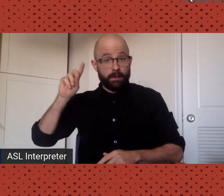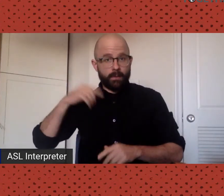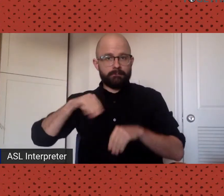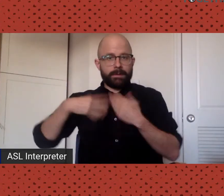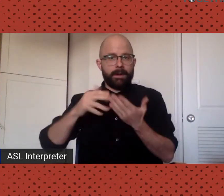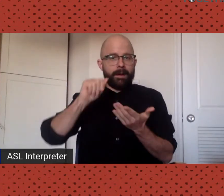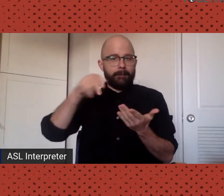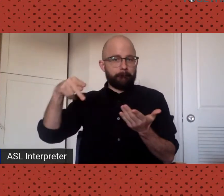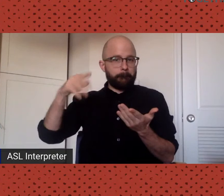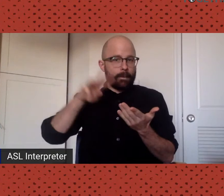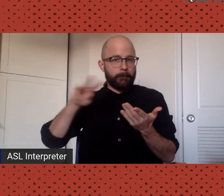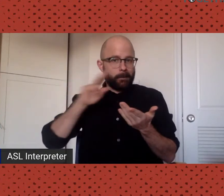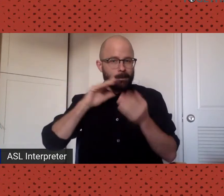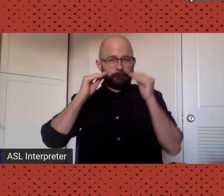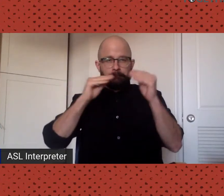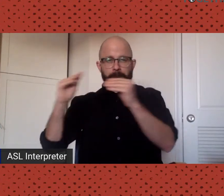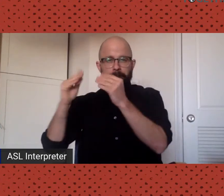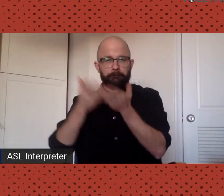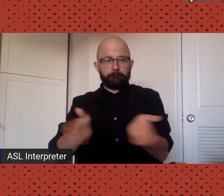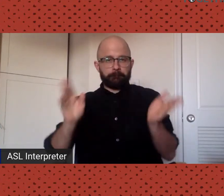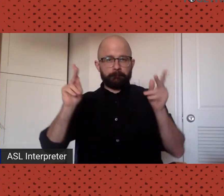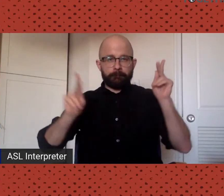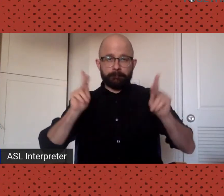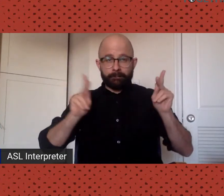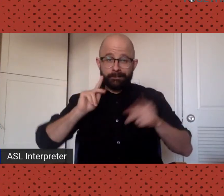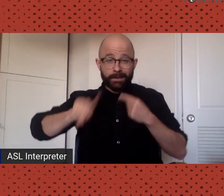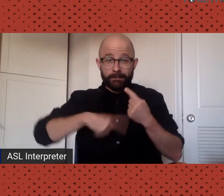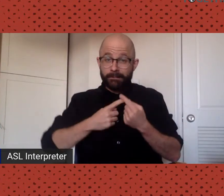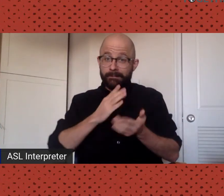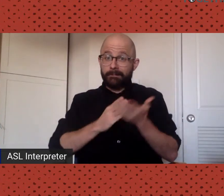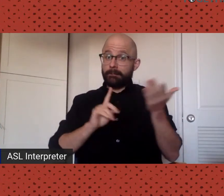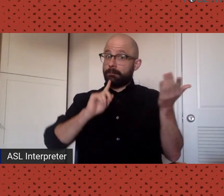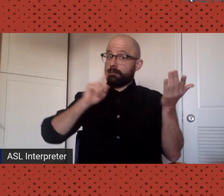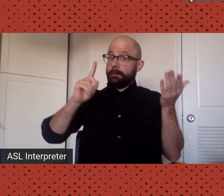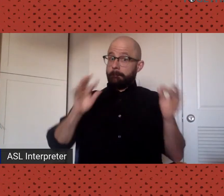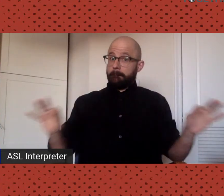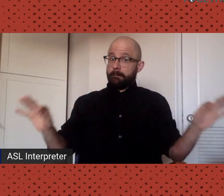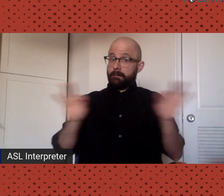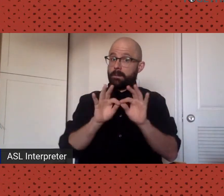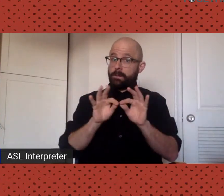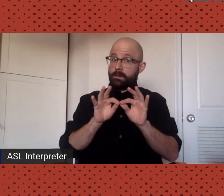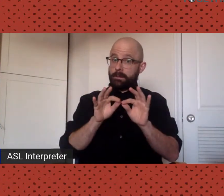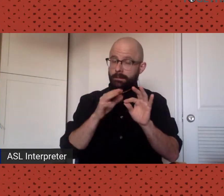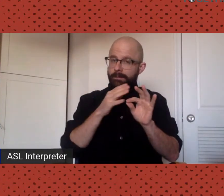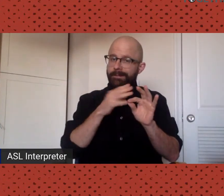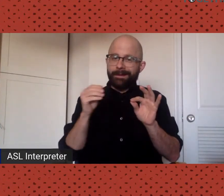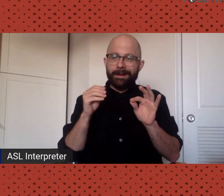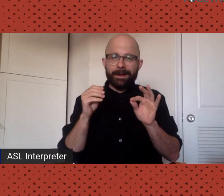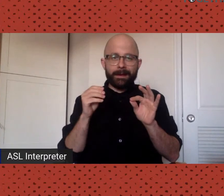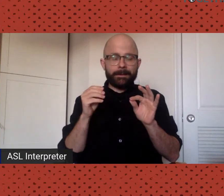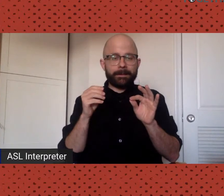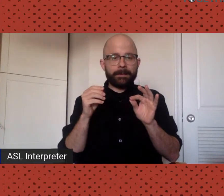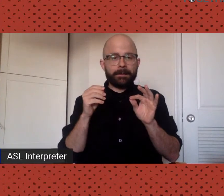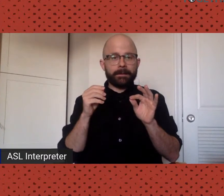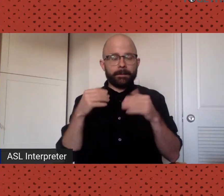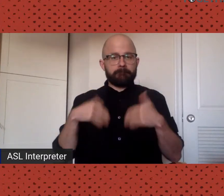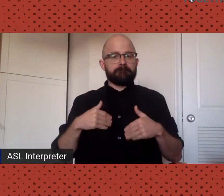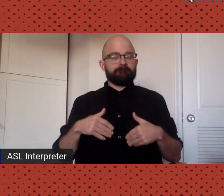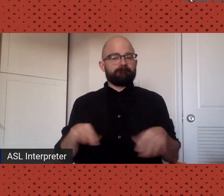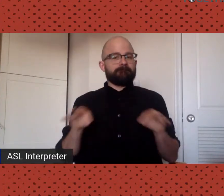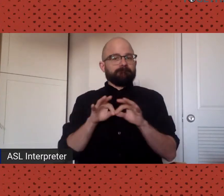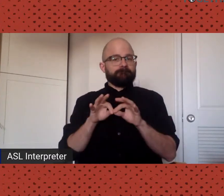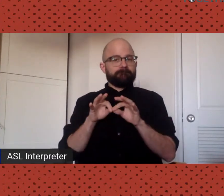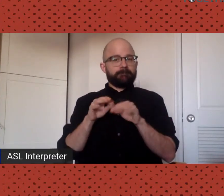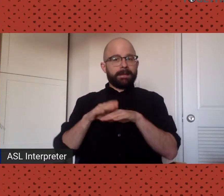are going to be used to teach the general public about some of the really important and significant Indigenous and